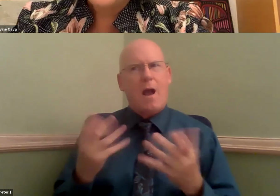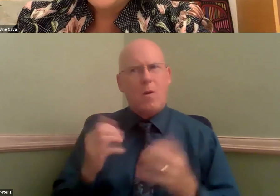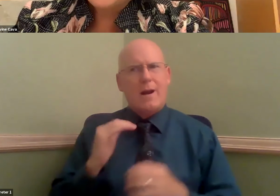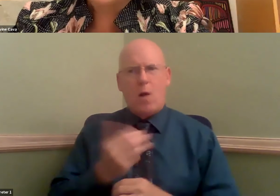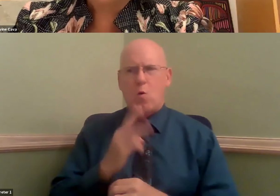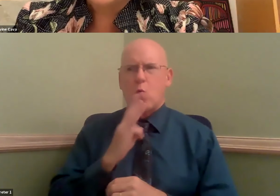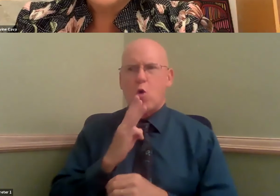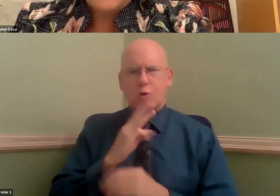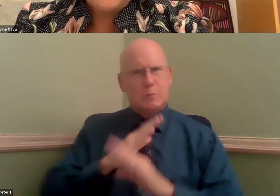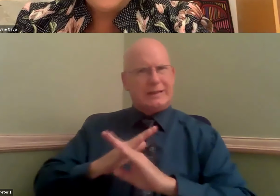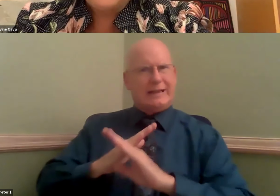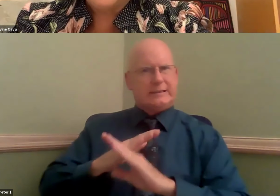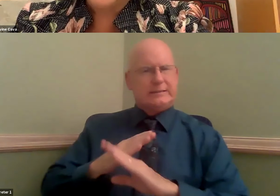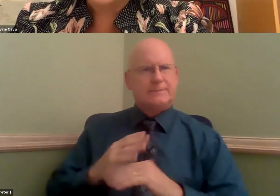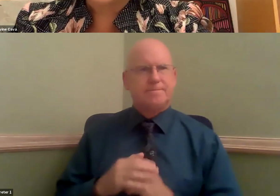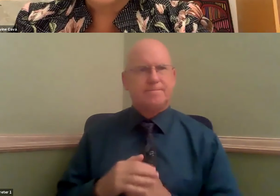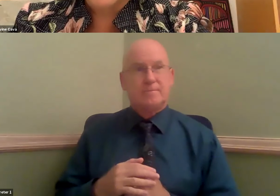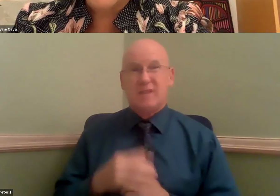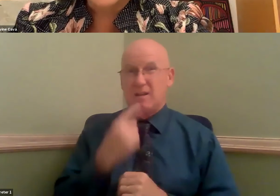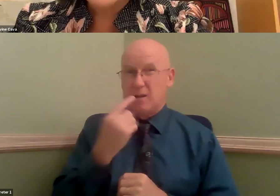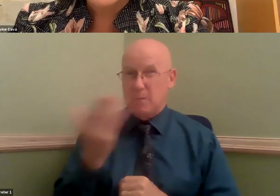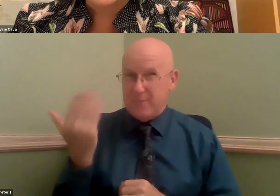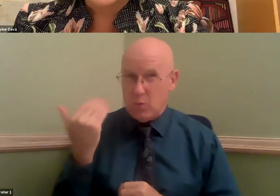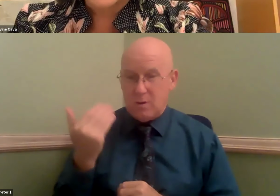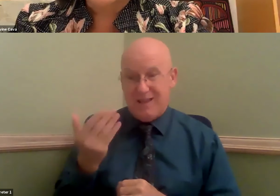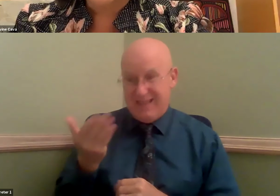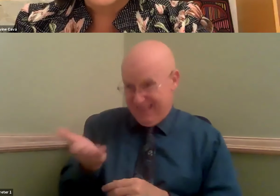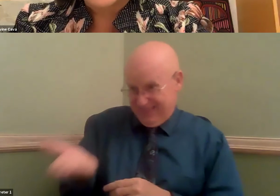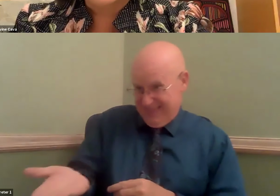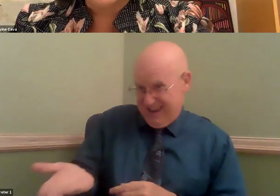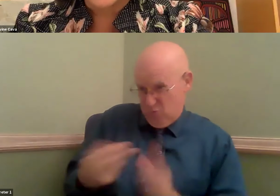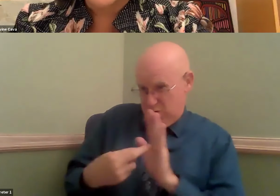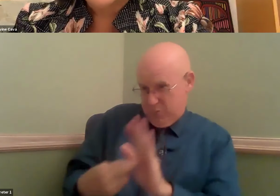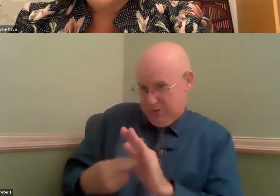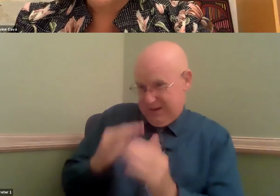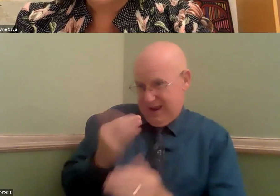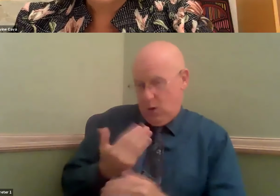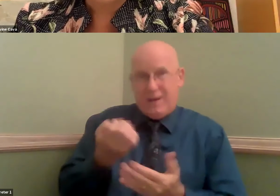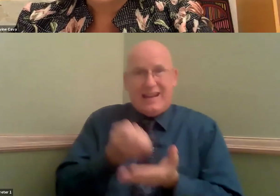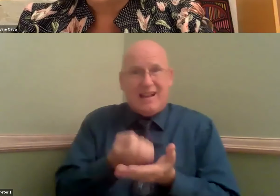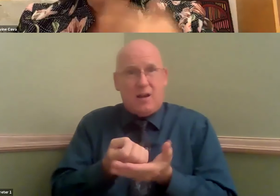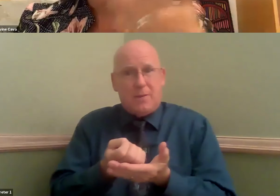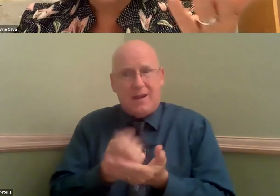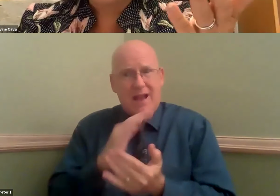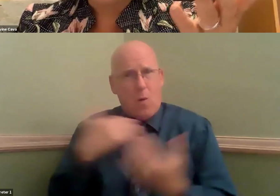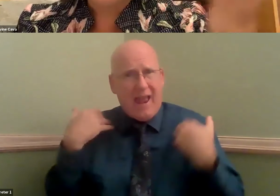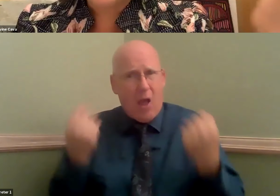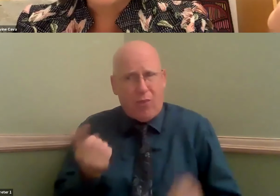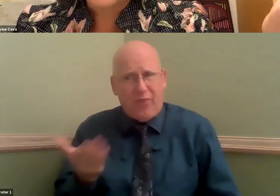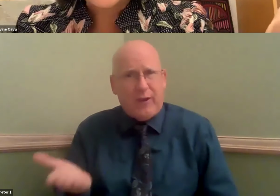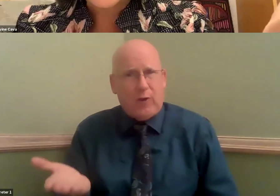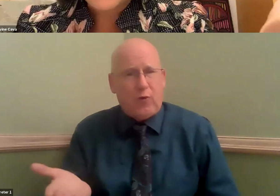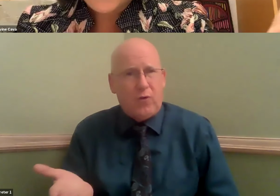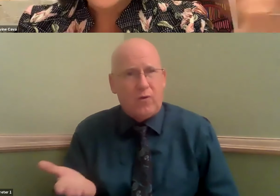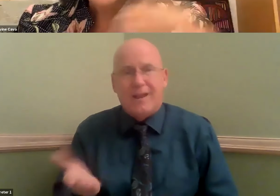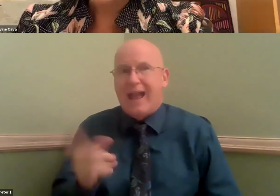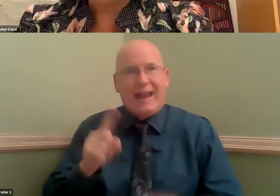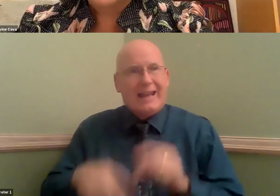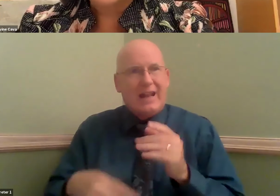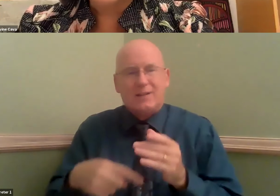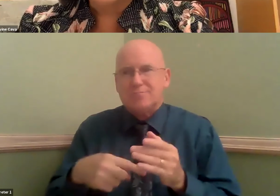basin. And as I said before, this is our economy. This is our health. We can't afford to risk